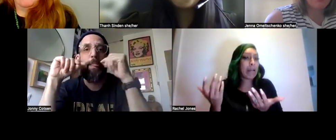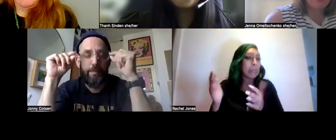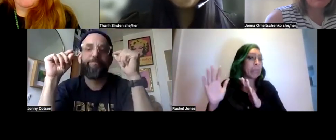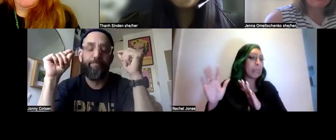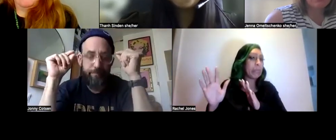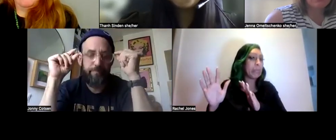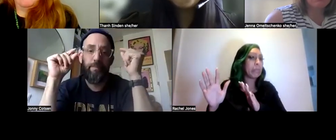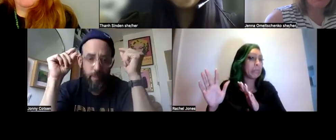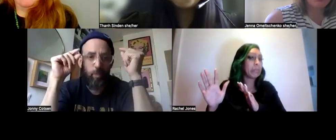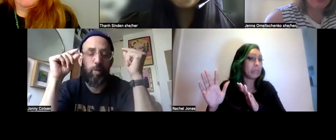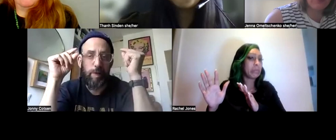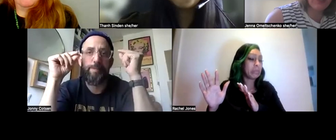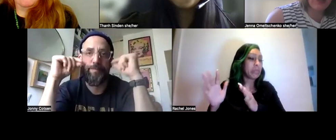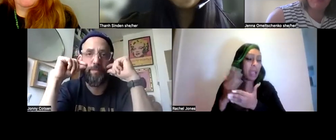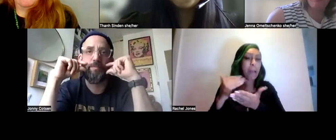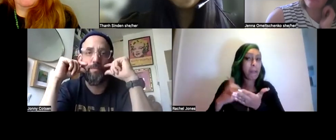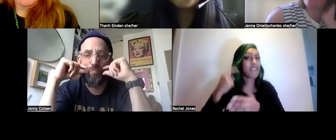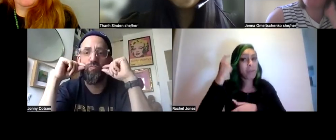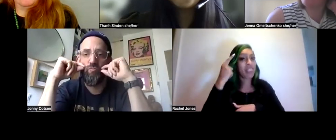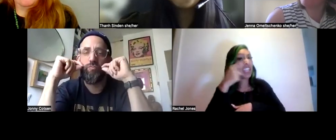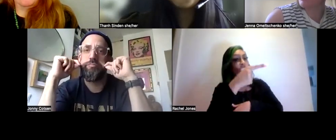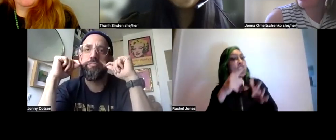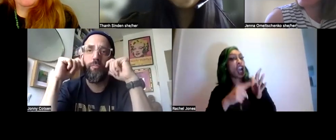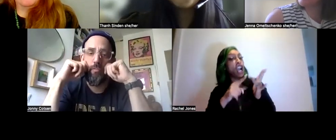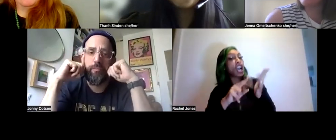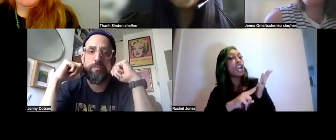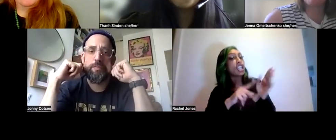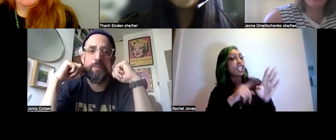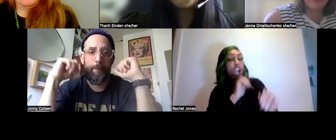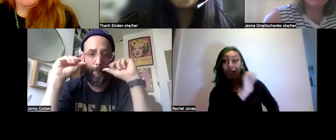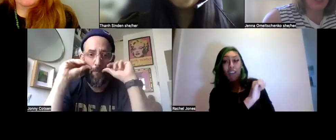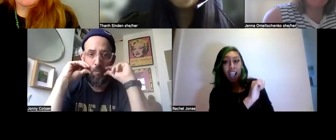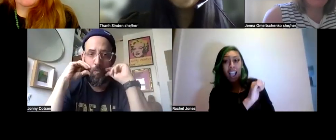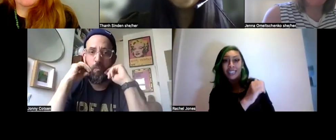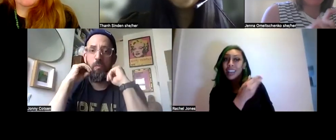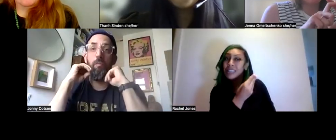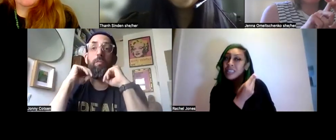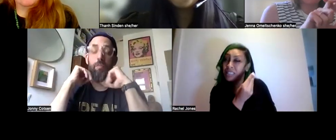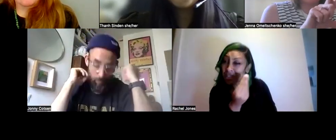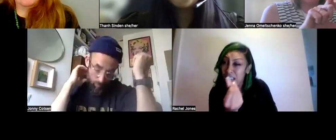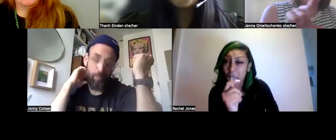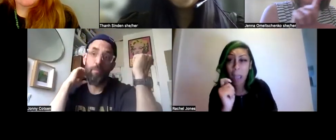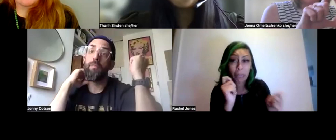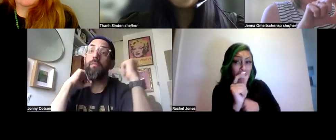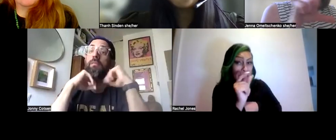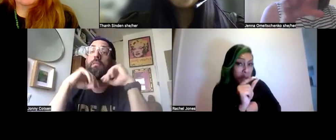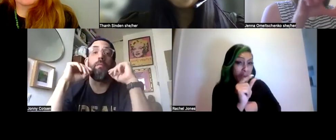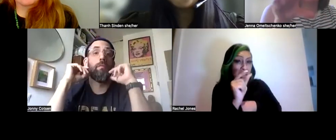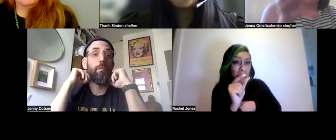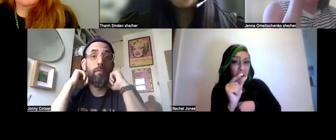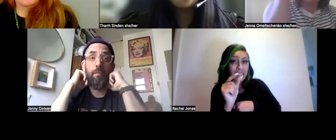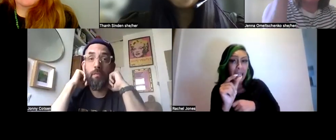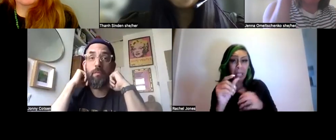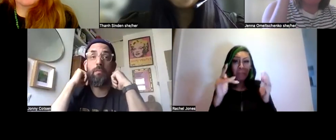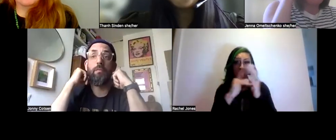Part of me thinks what Jonny was saying about some change is happening, but it's the kind of the